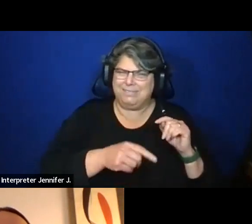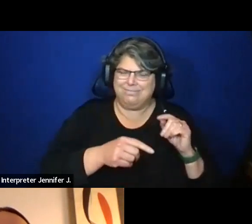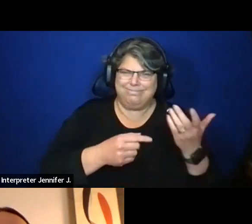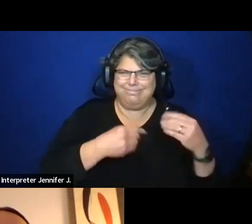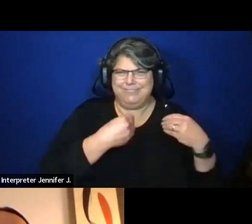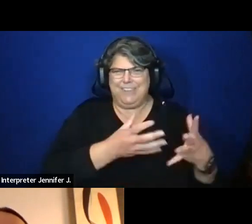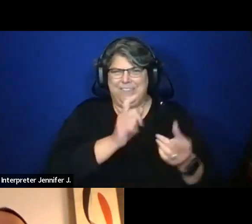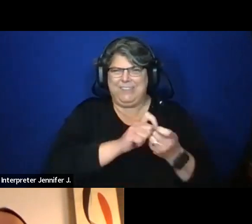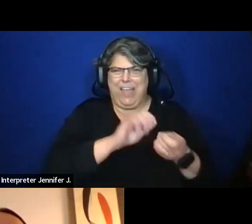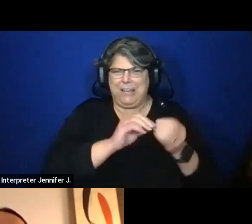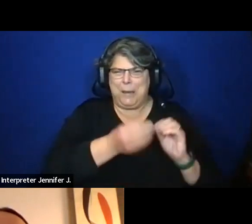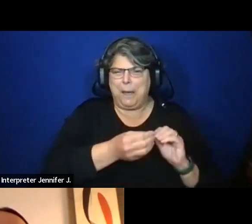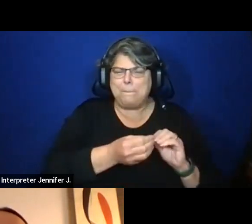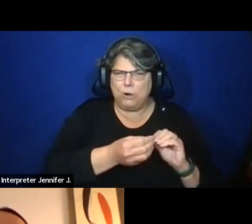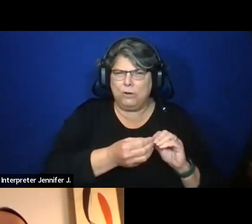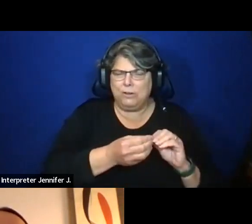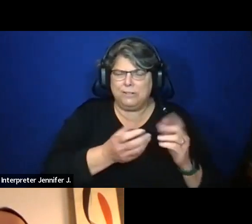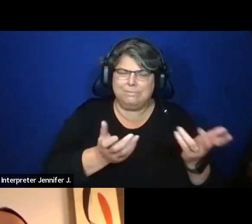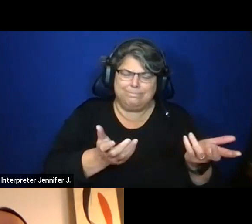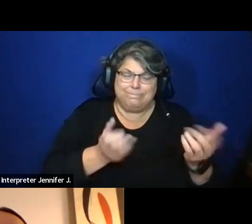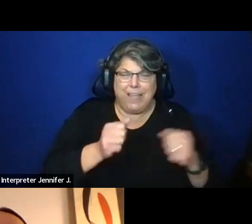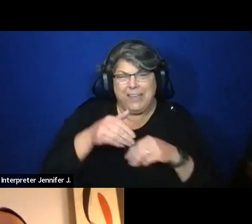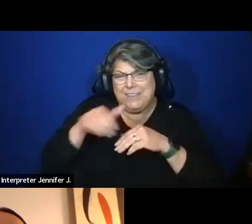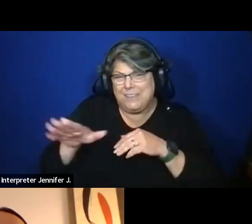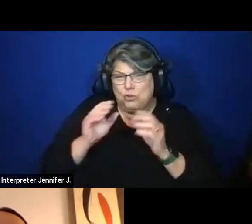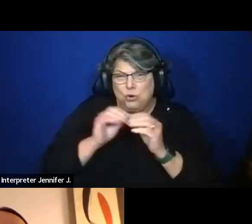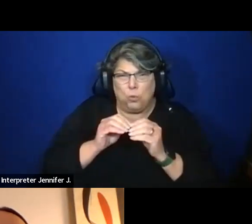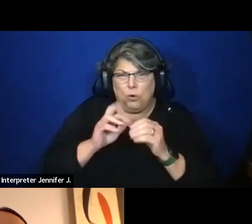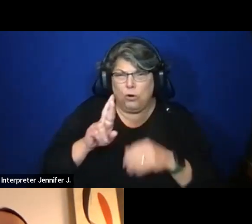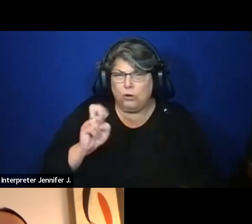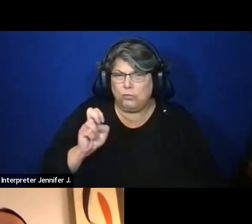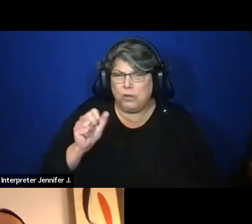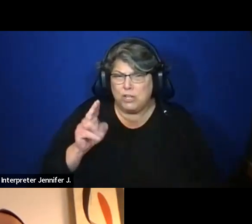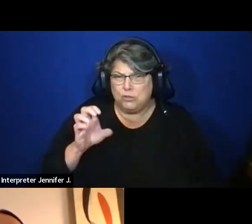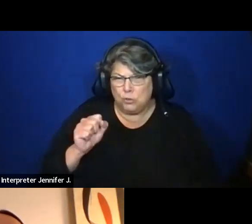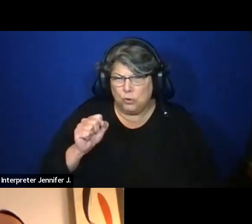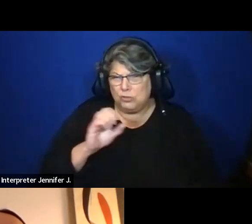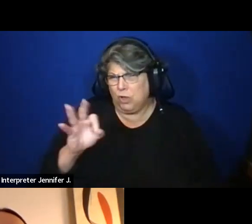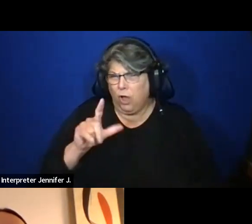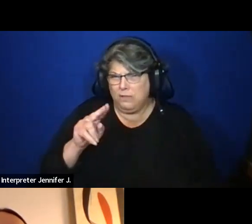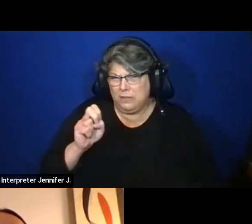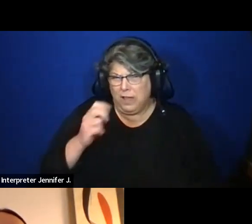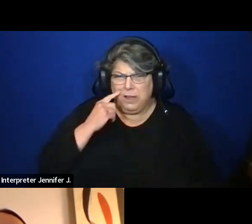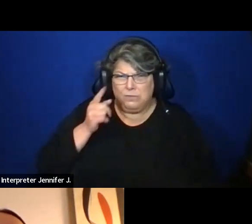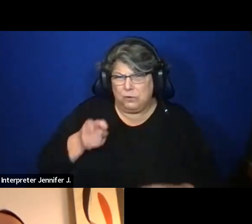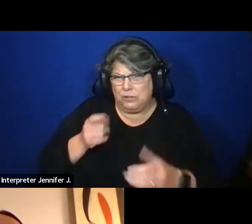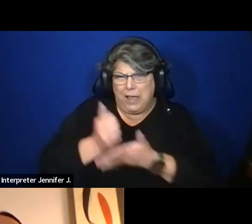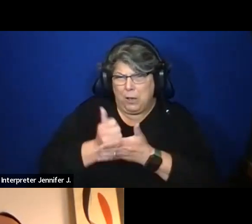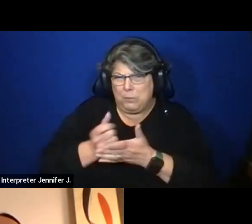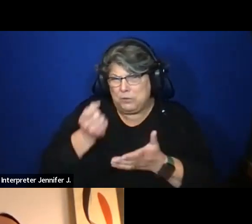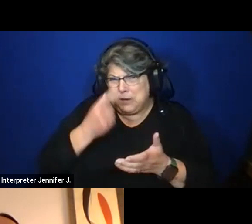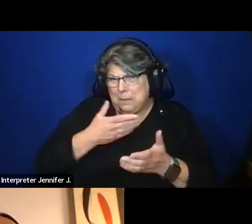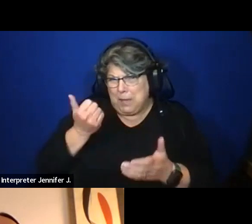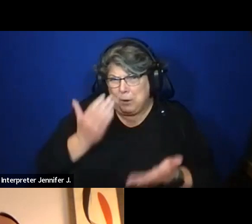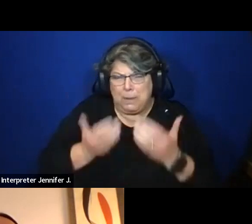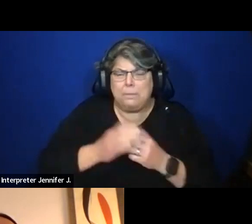side of the chart there. I can send you some more resources, maybe offline for interpretation, if that would be useful.